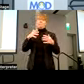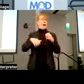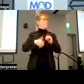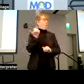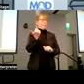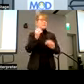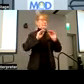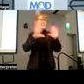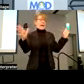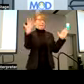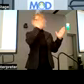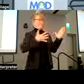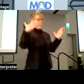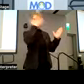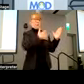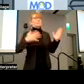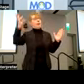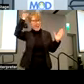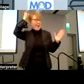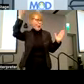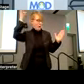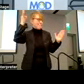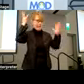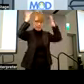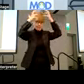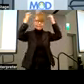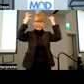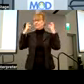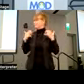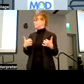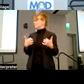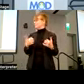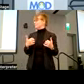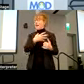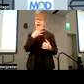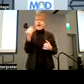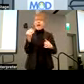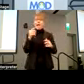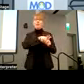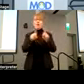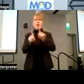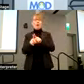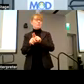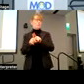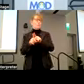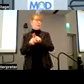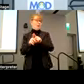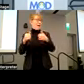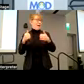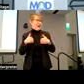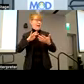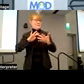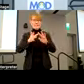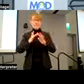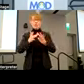salient visual feature is my gray hair. And it also represents the fact that I have been in the digital accessibility space since